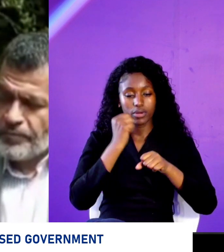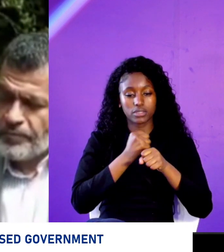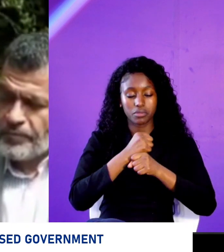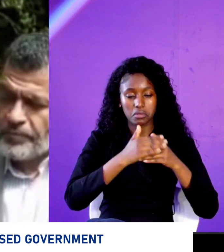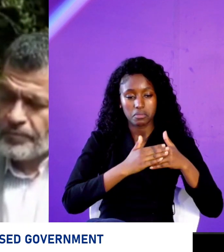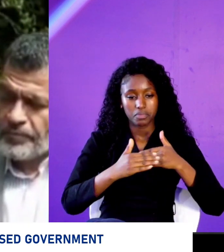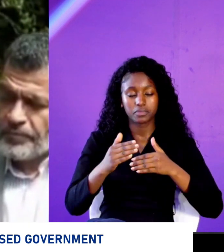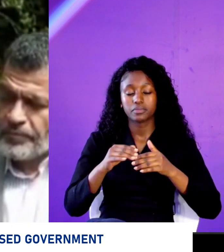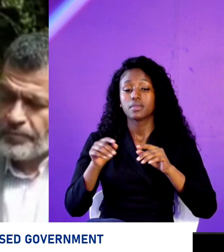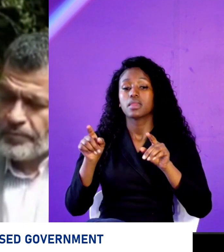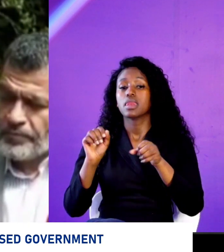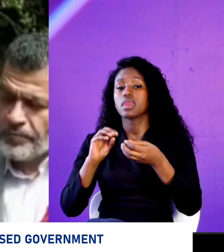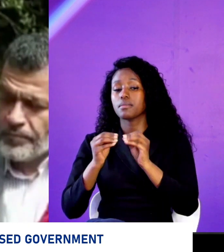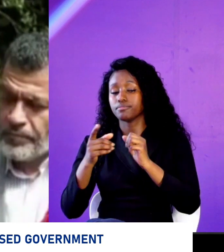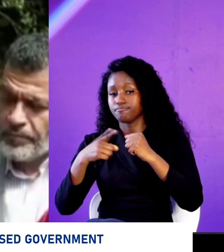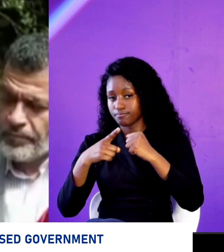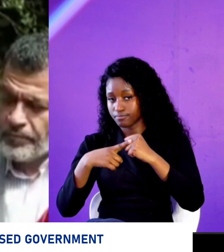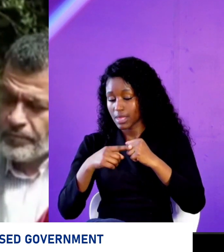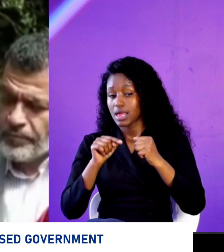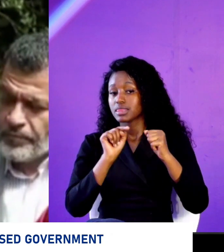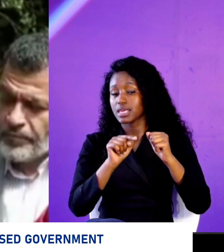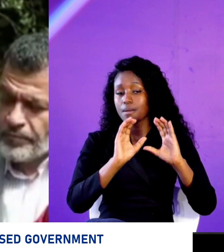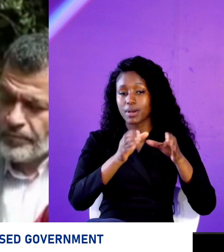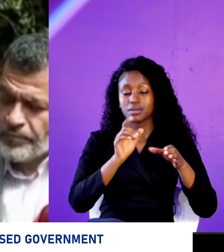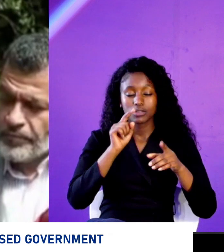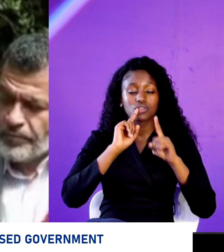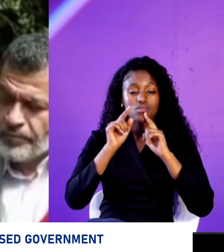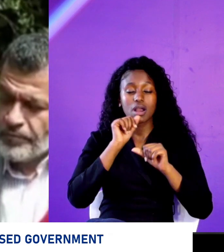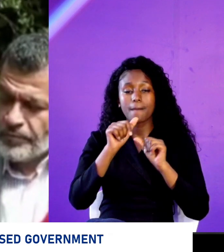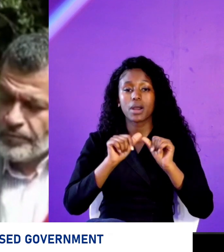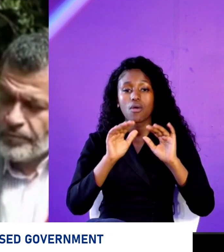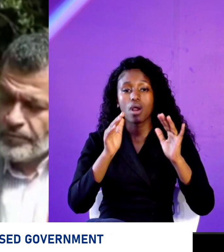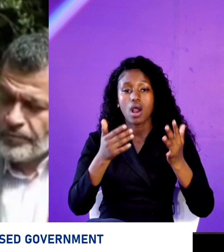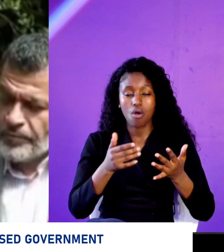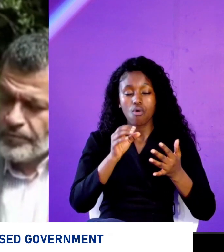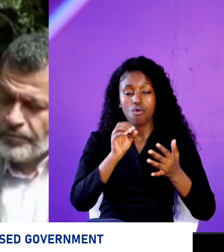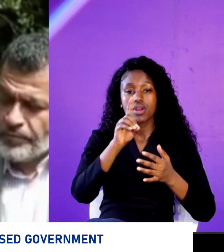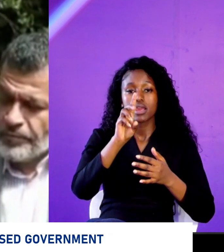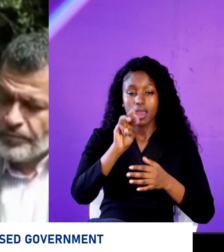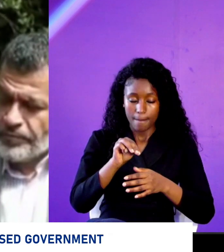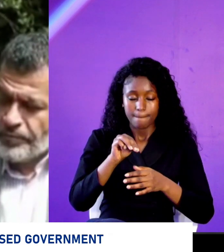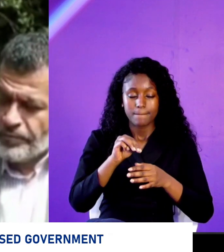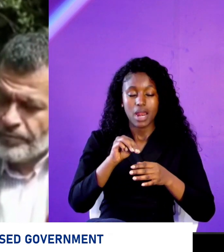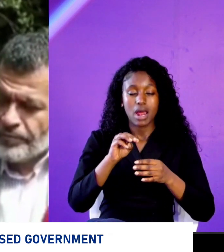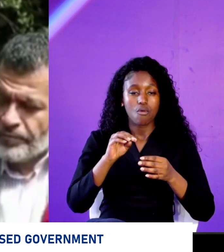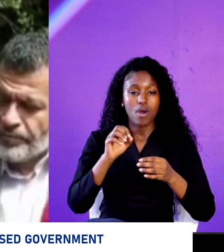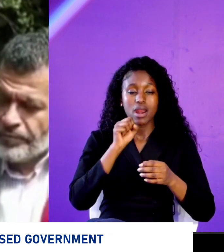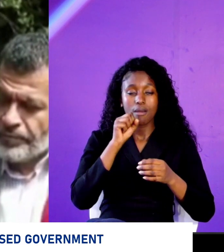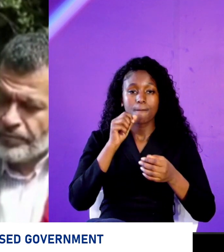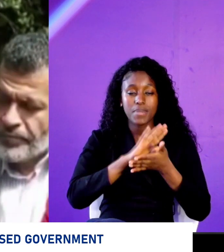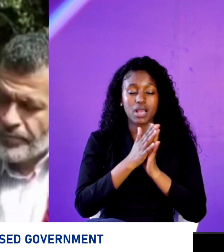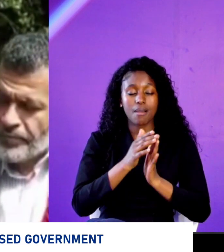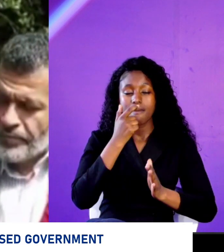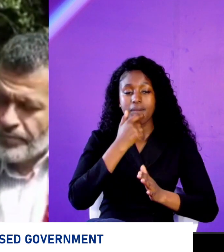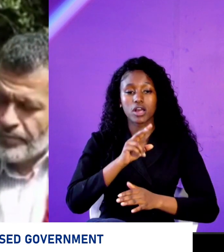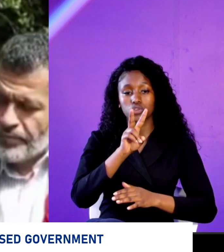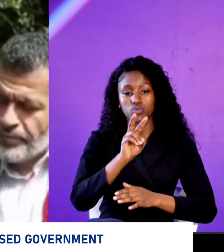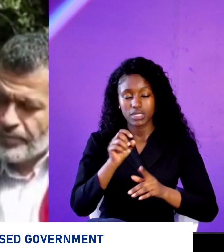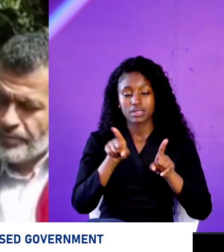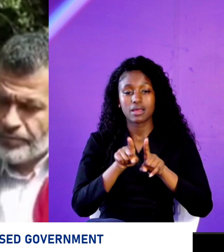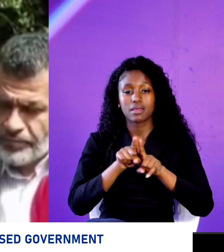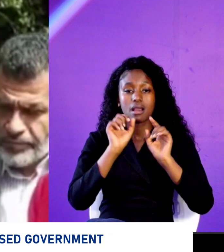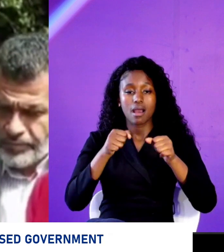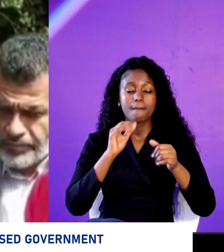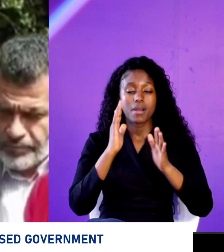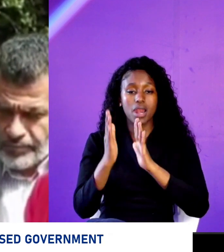with grassroots elections and programs for the ODM at 20 celebrations as part of the process of regeneration,